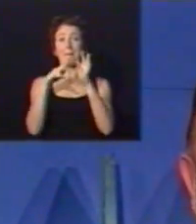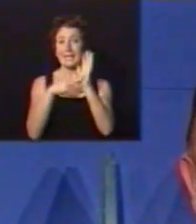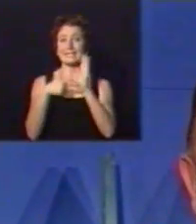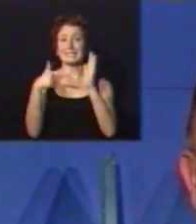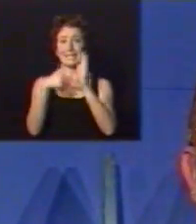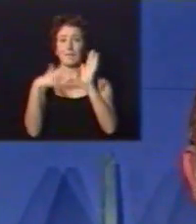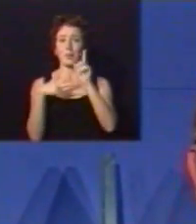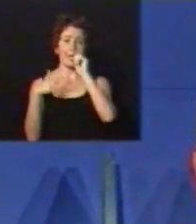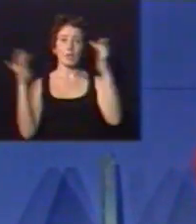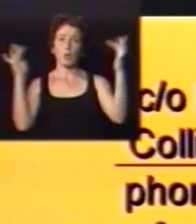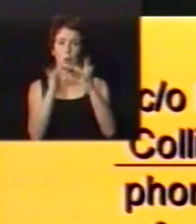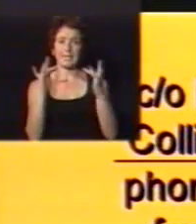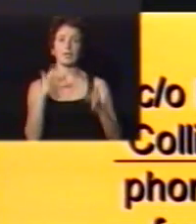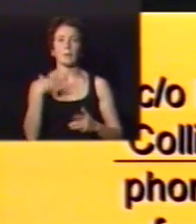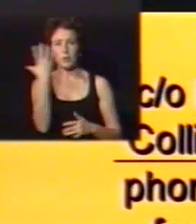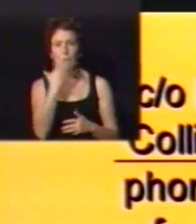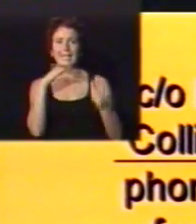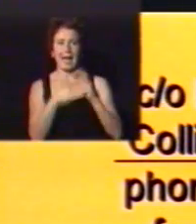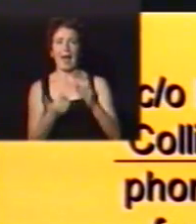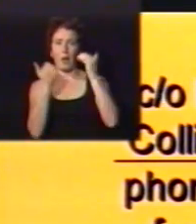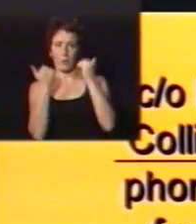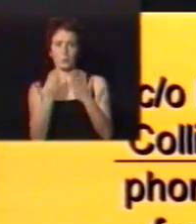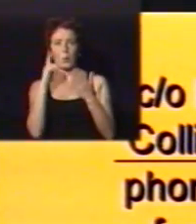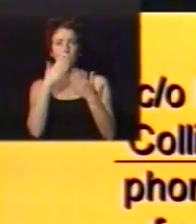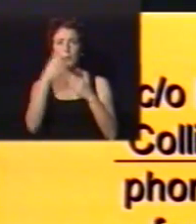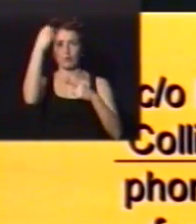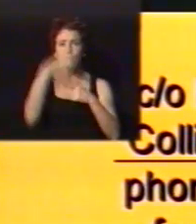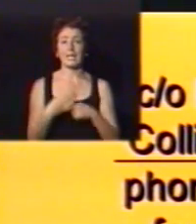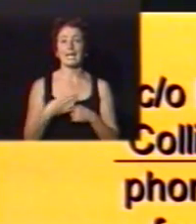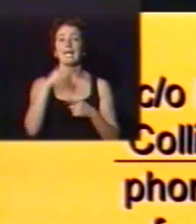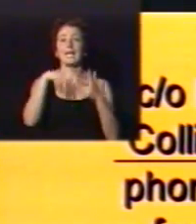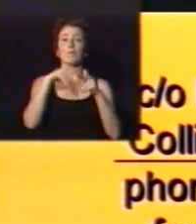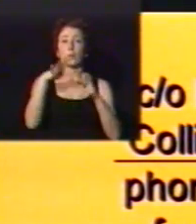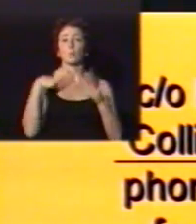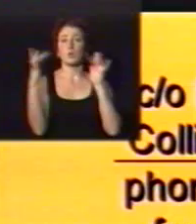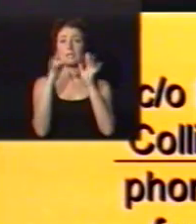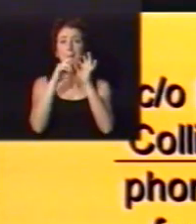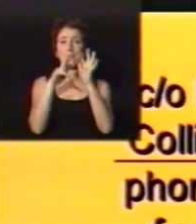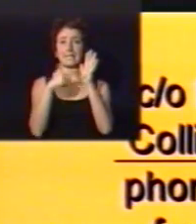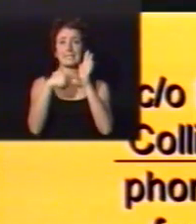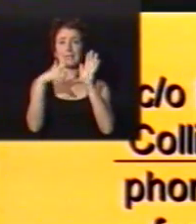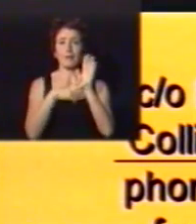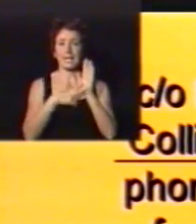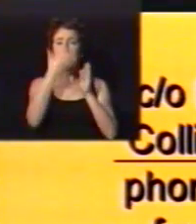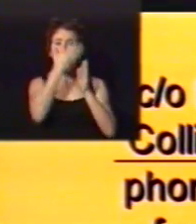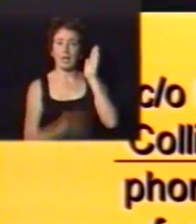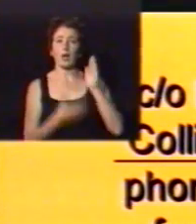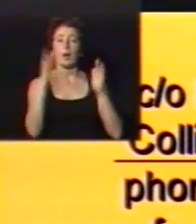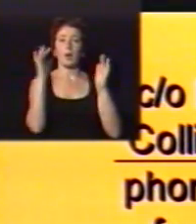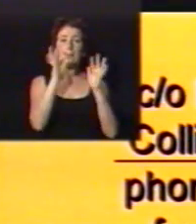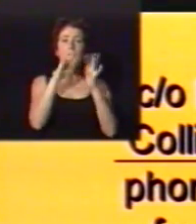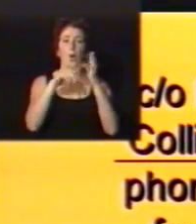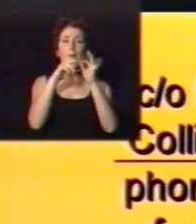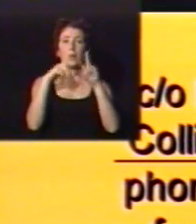Contact Ben TV, I'm sorry, coming on your screen now. If you wish to contact Ben TV, Post Office Box 1414